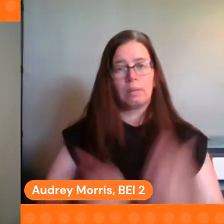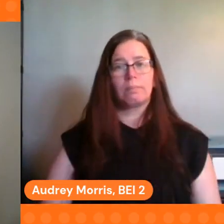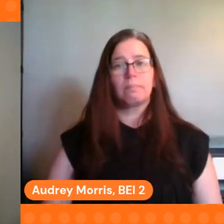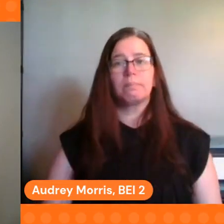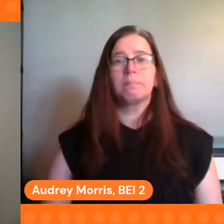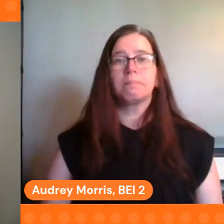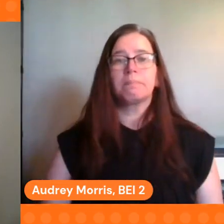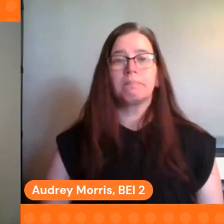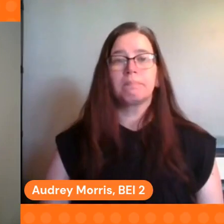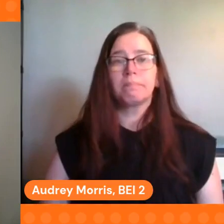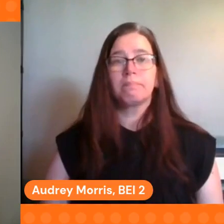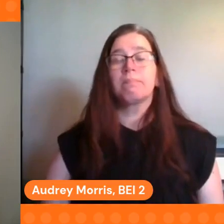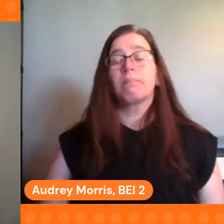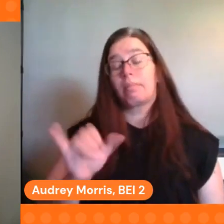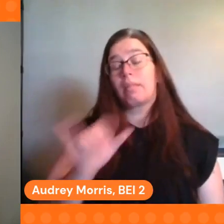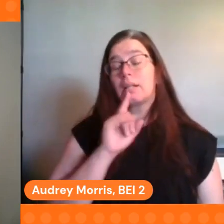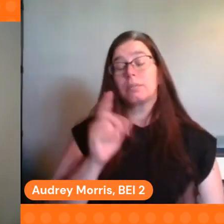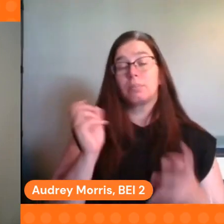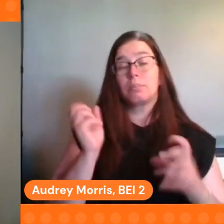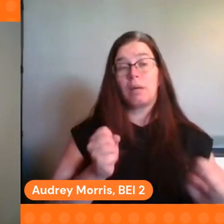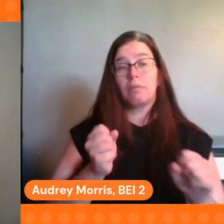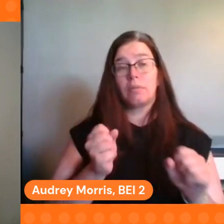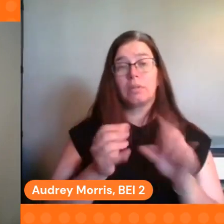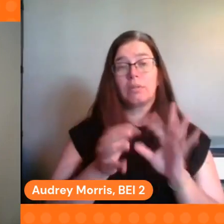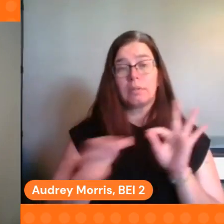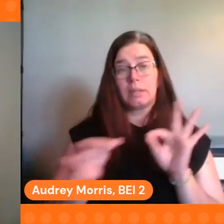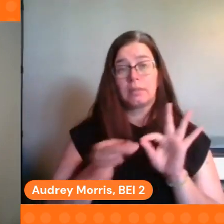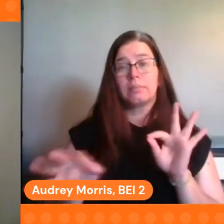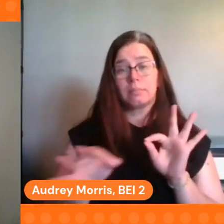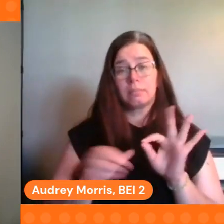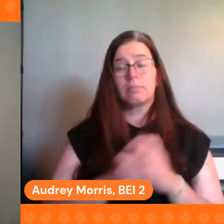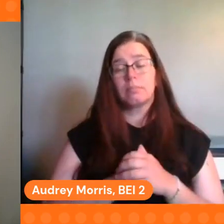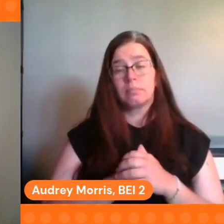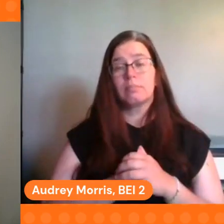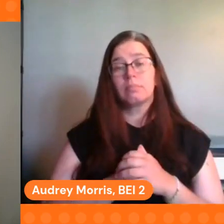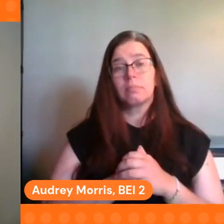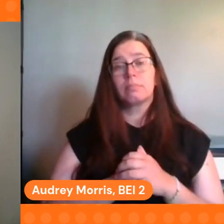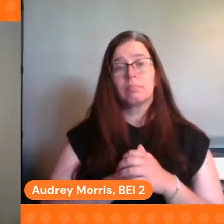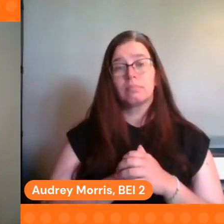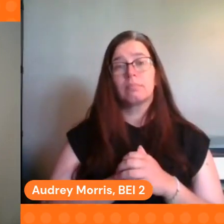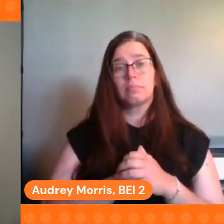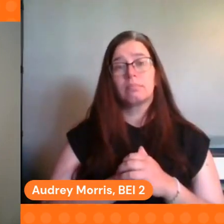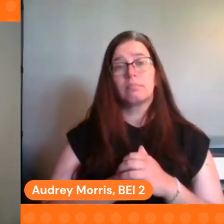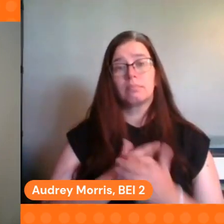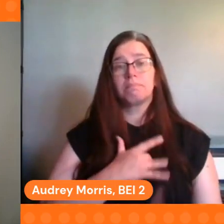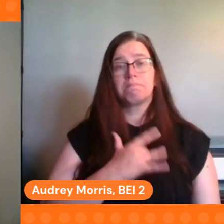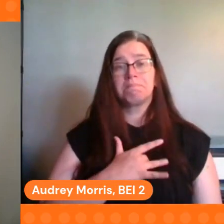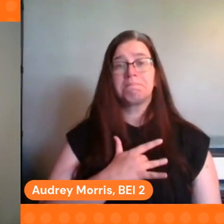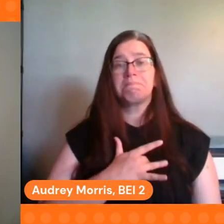That's a really powerful sentiment. Yeah, we gain that from collaborating with